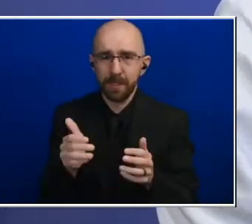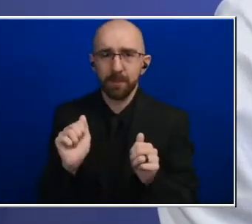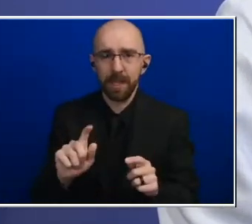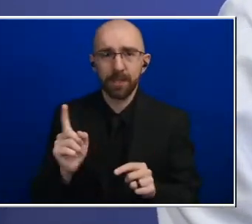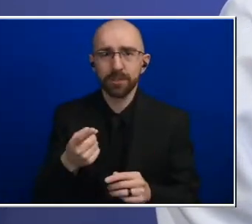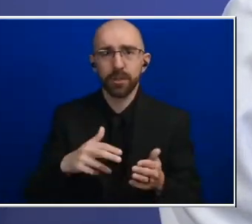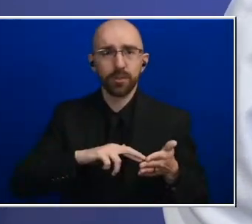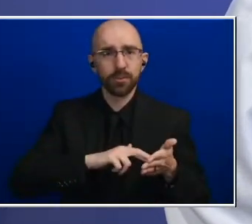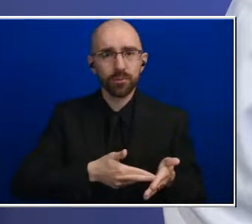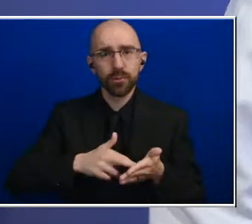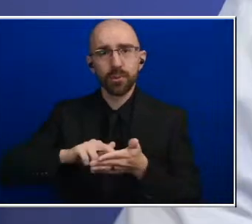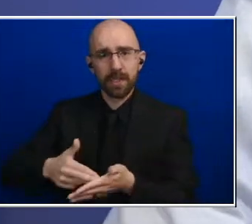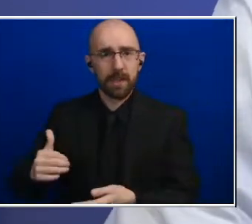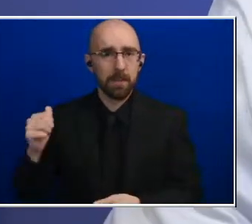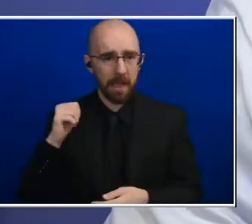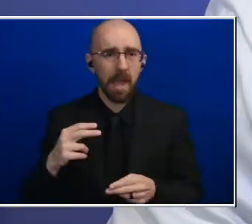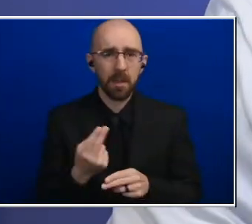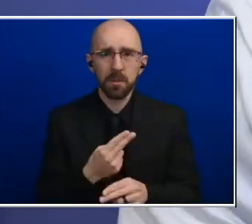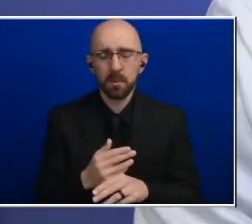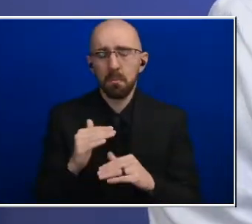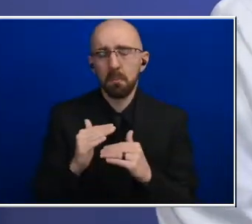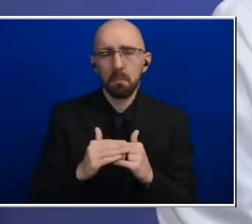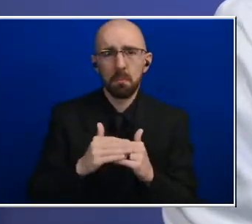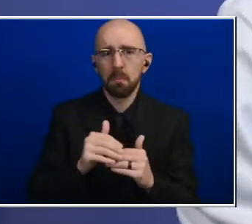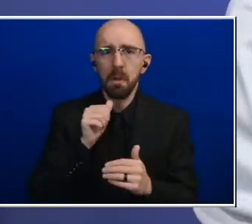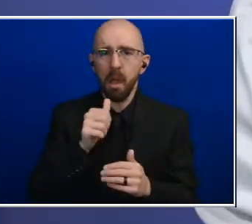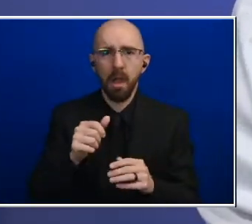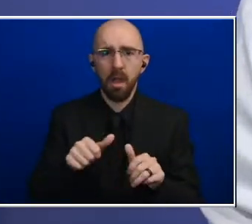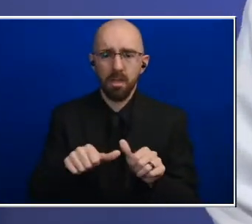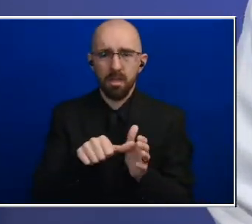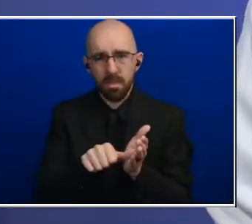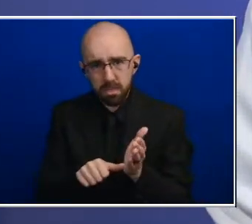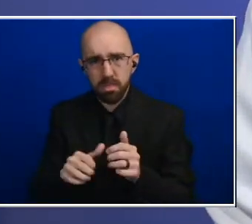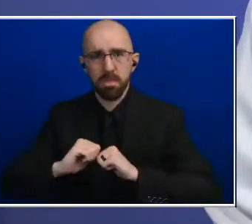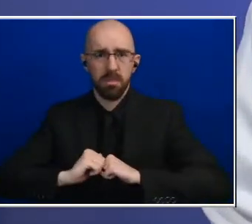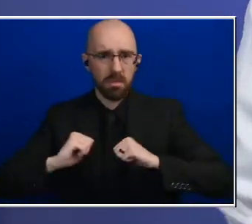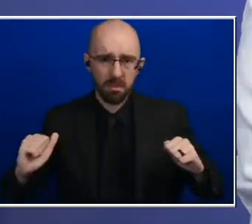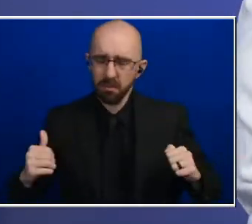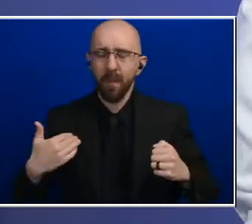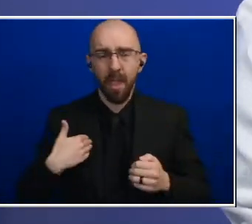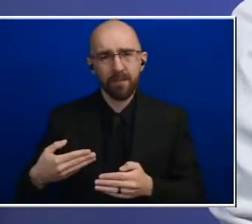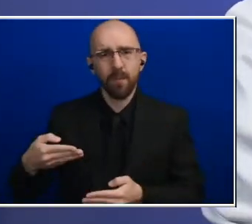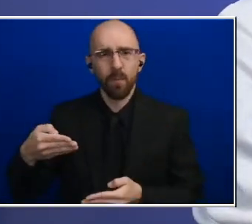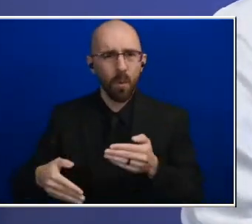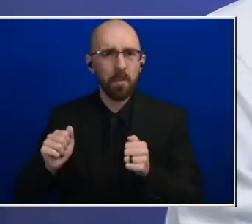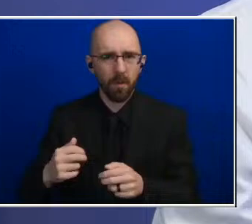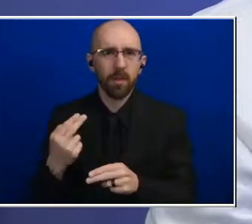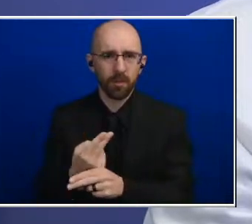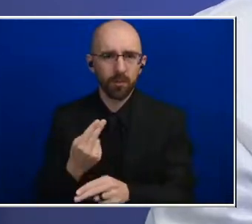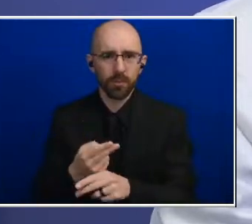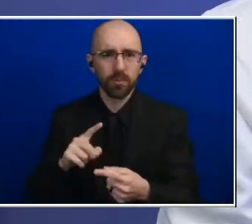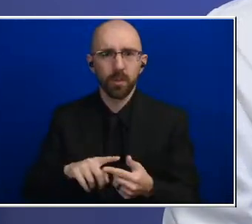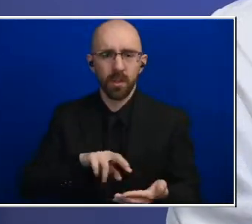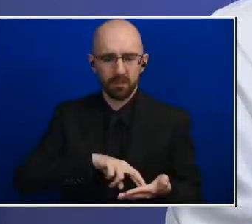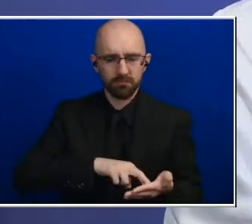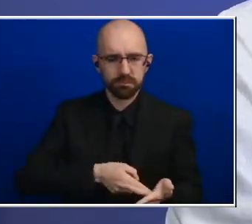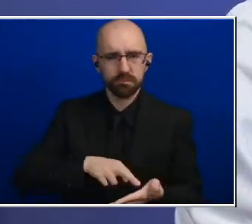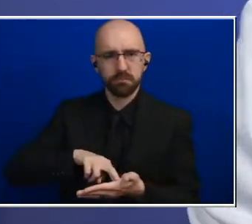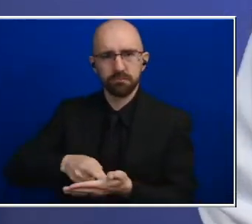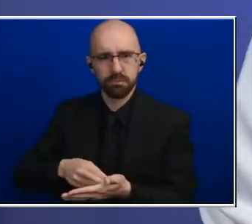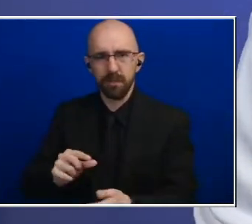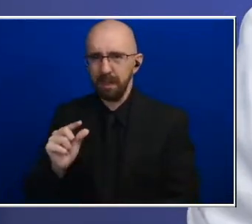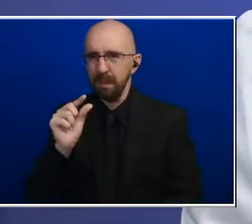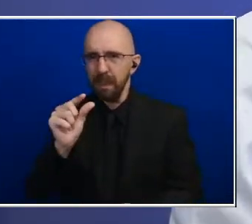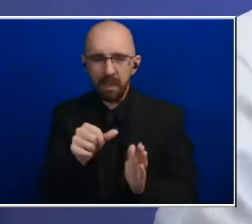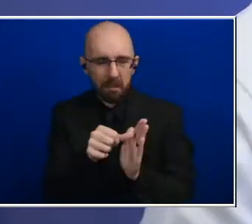actually use minimally invasive techniques, and we're really lucky here at KU to have a robot that we use to place screws in people's backs through tiny little incisions. And I